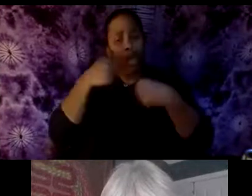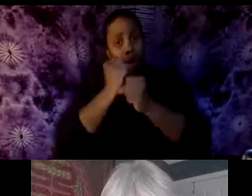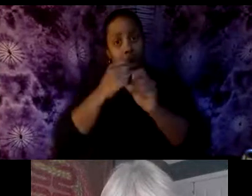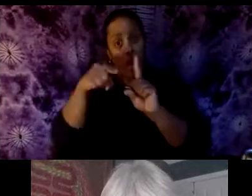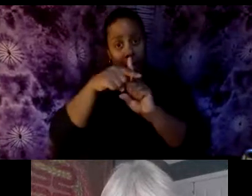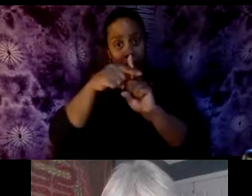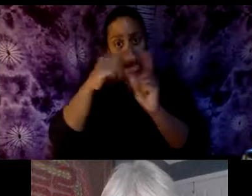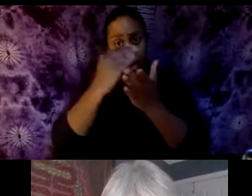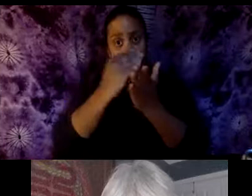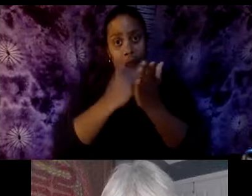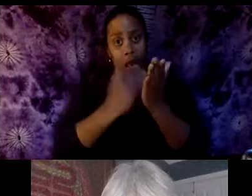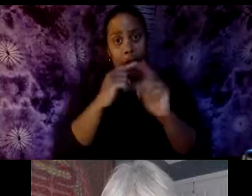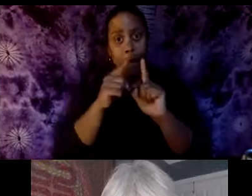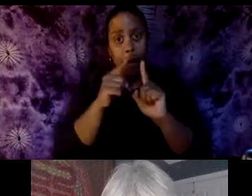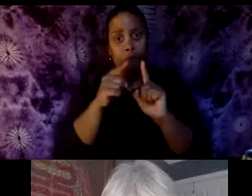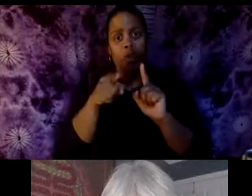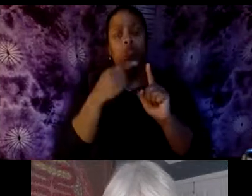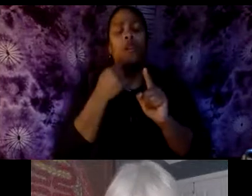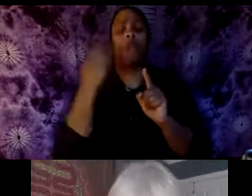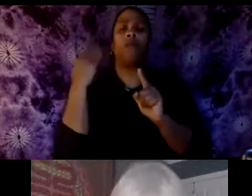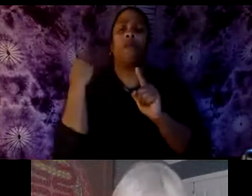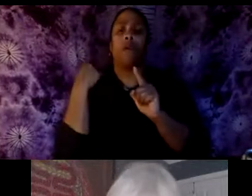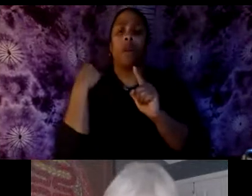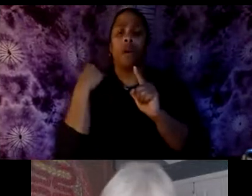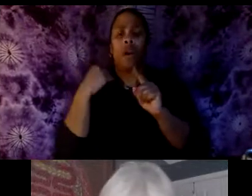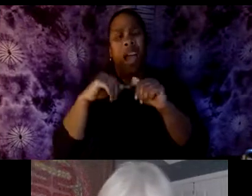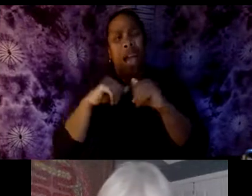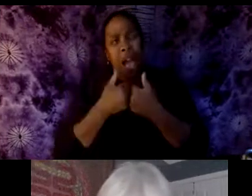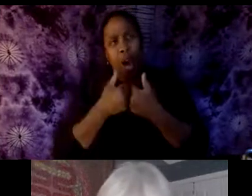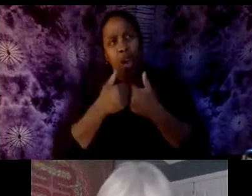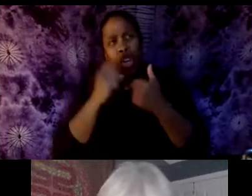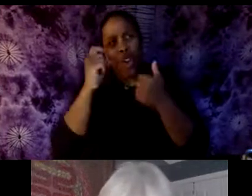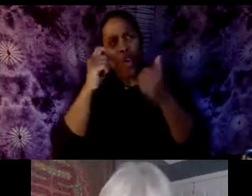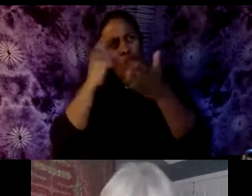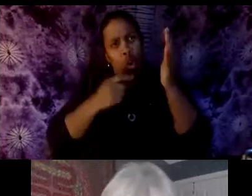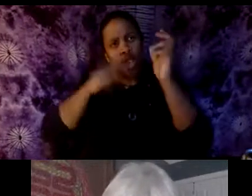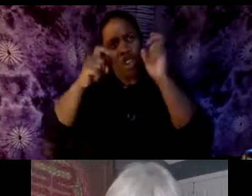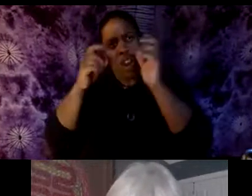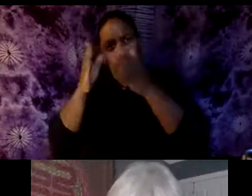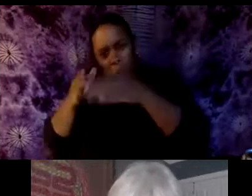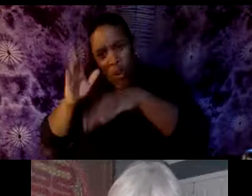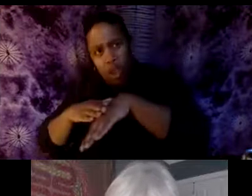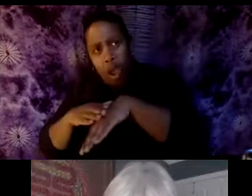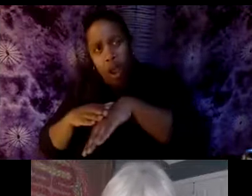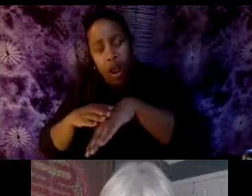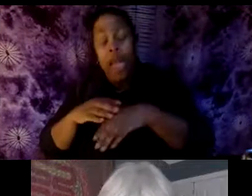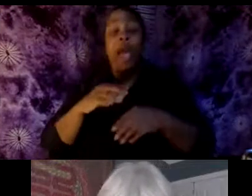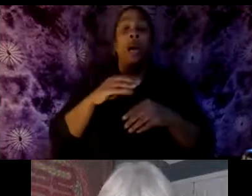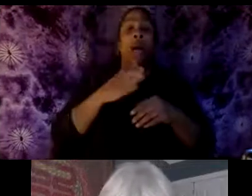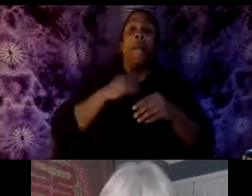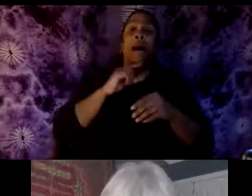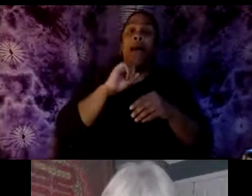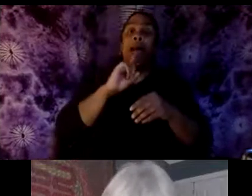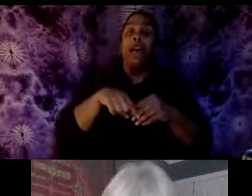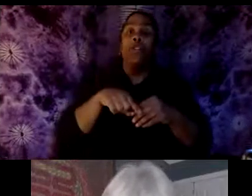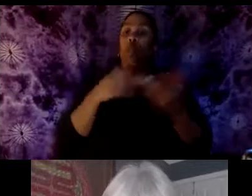before, when you were saying about how can you shift your energy or what else should you focus on, anything, anything